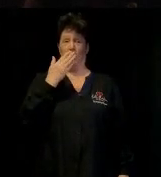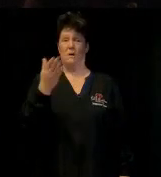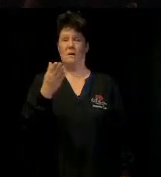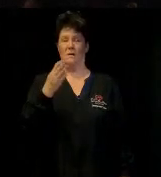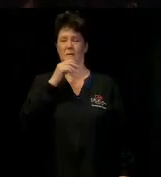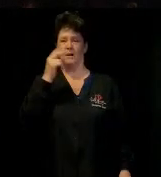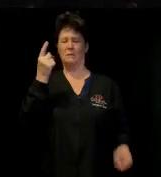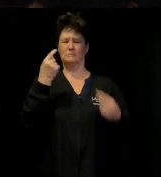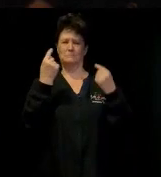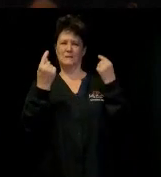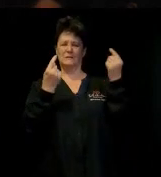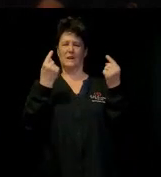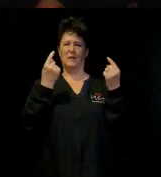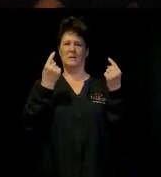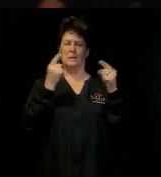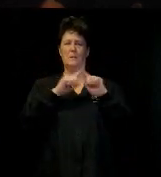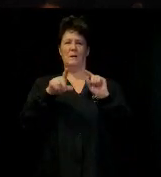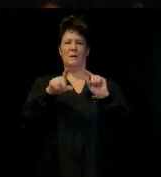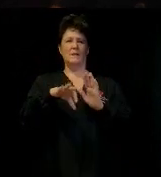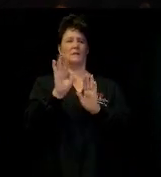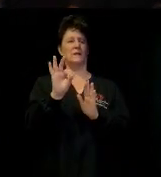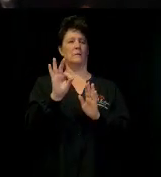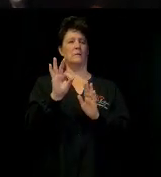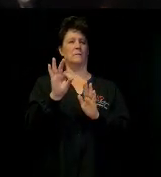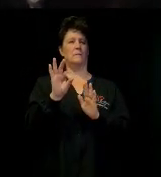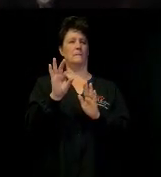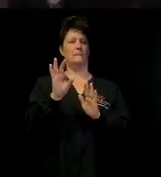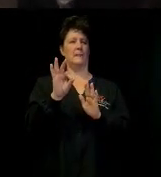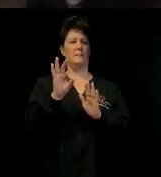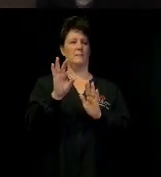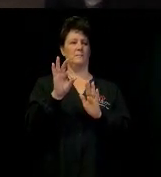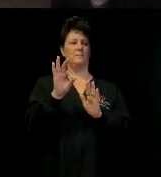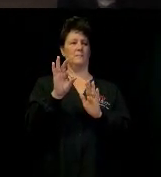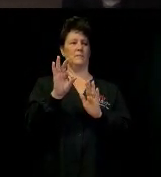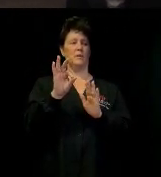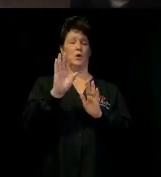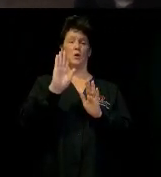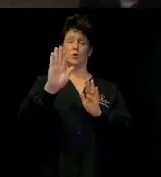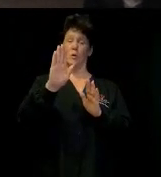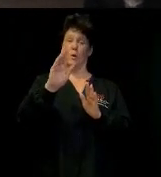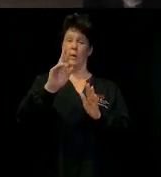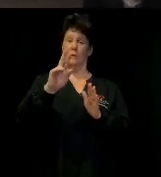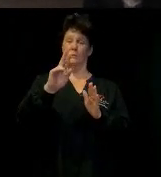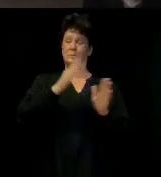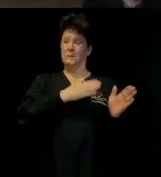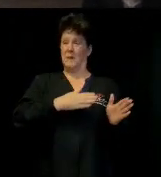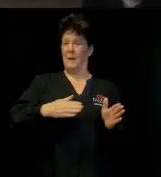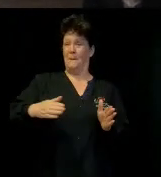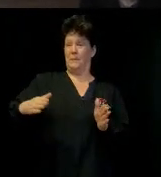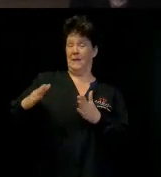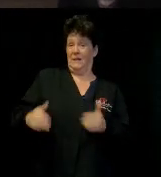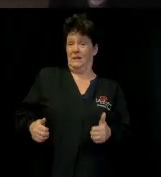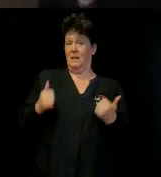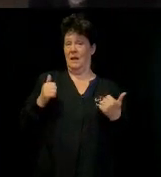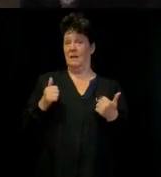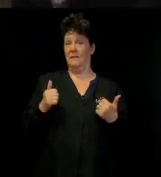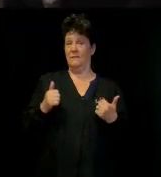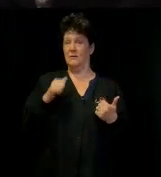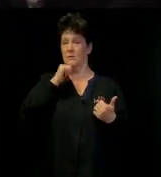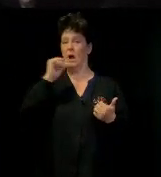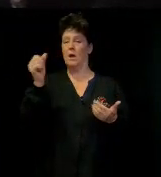out. It was meant to be discovered. Your purpose and plan in life was never meant to put it on paper and let's see where I'm supposed to go. It's meant to be